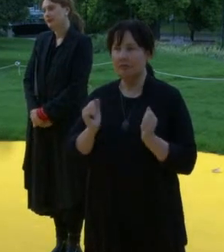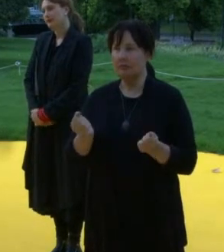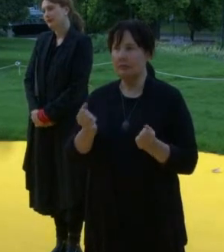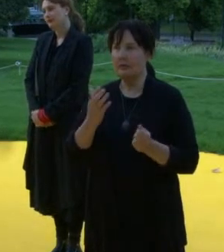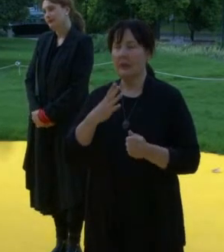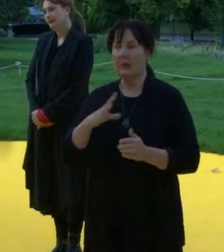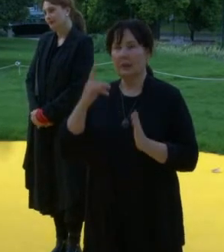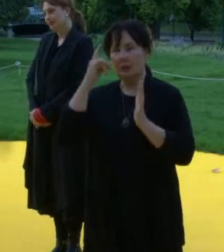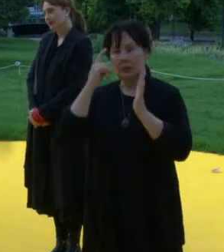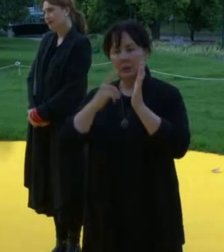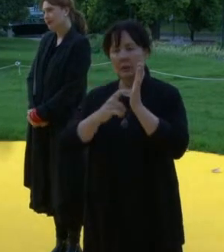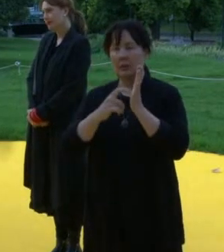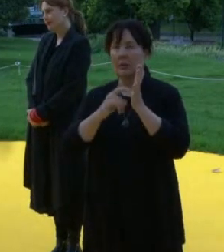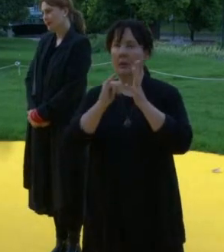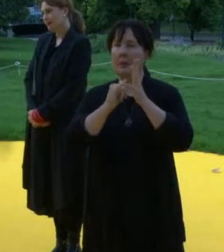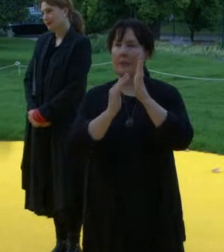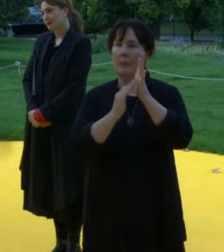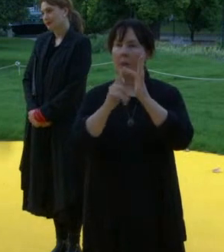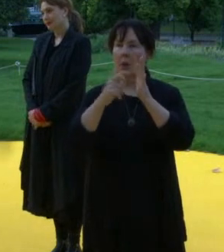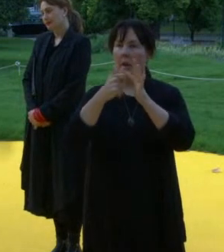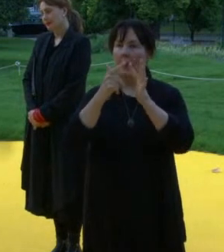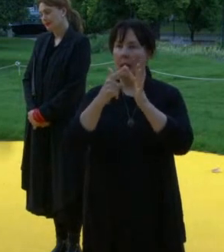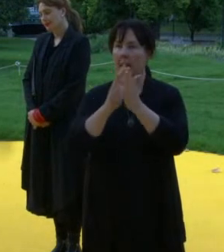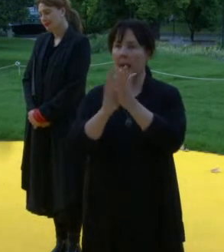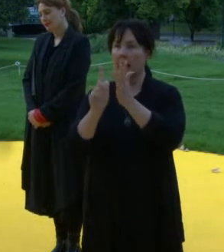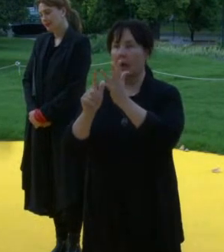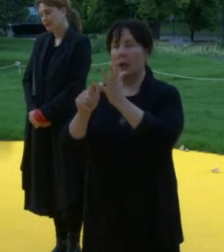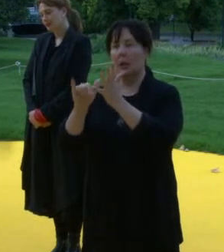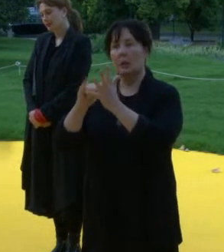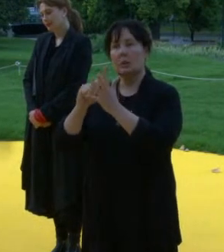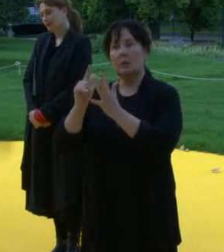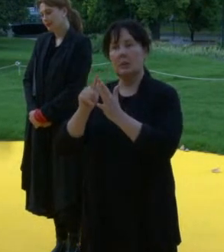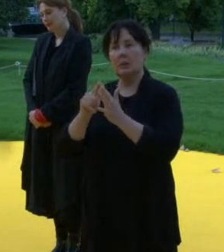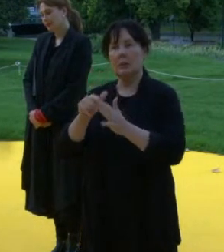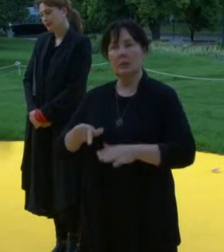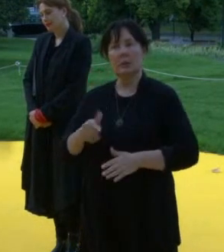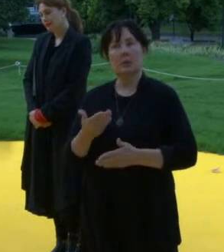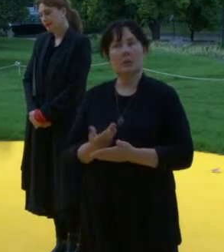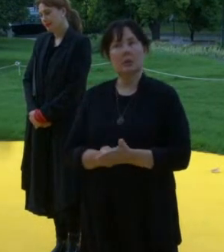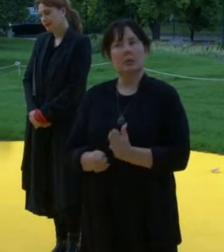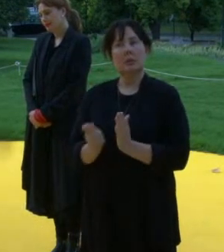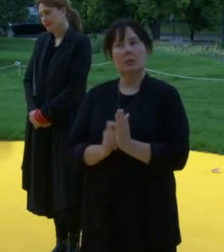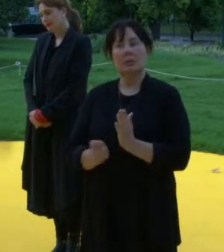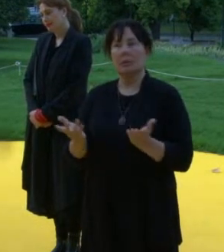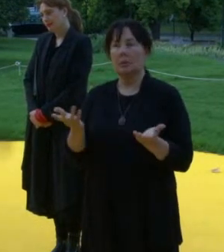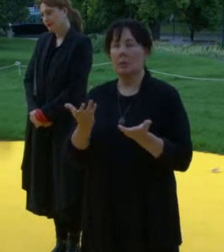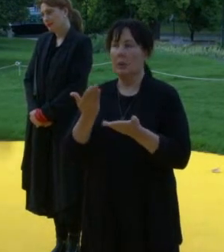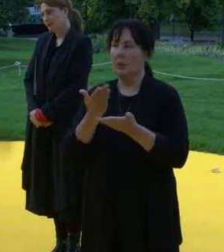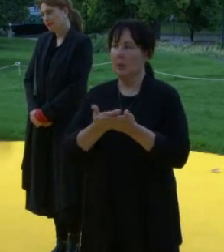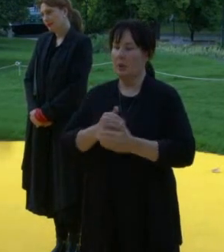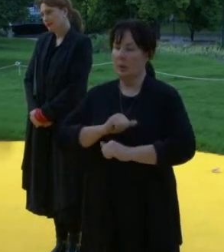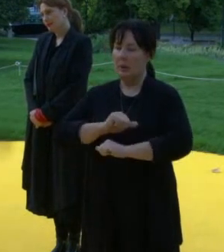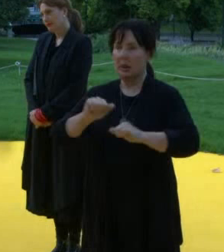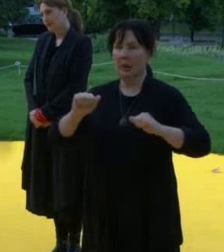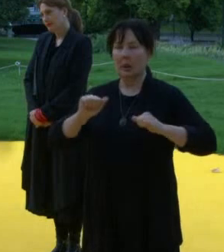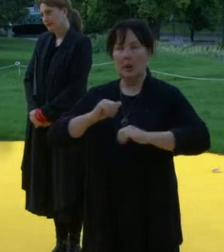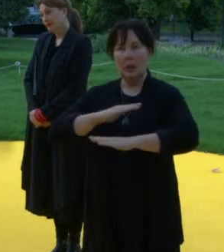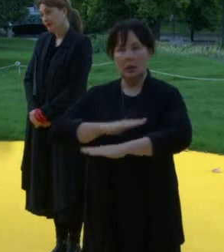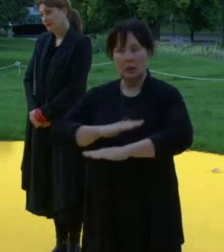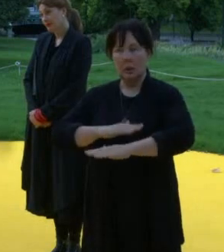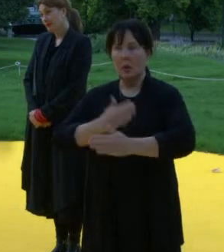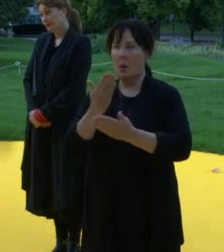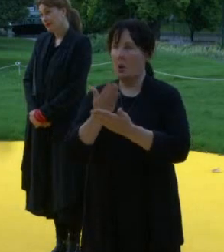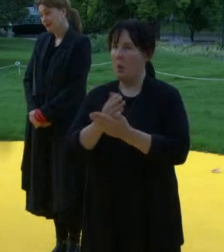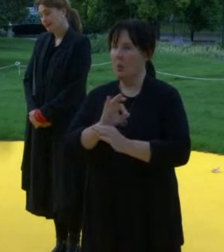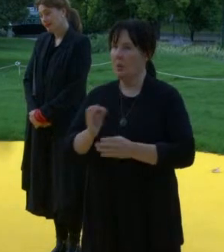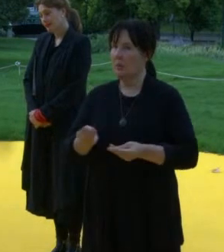Boonwurrung country, unceded lands, and to pay my respects to elders past, present and future.